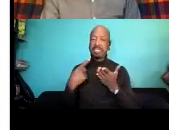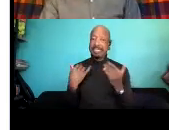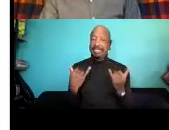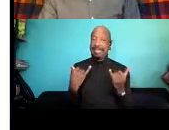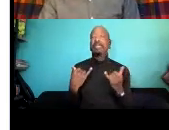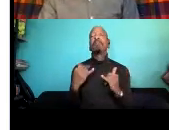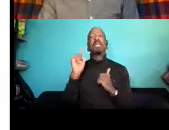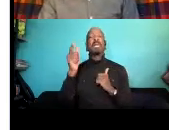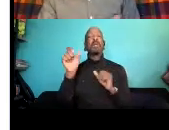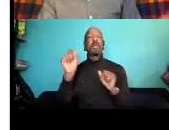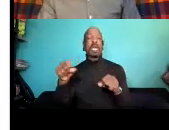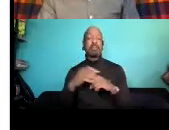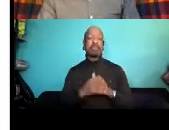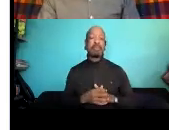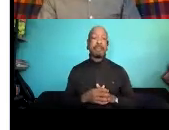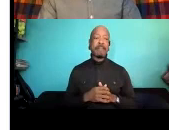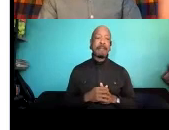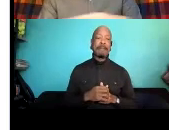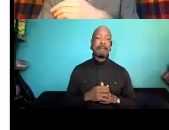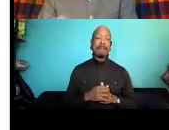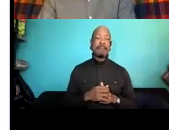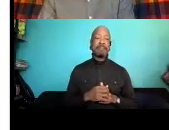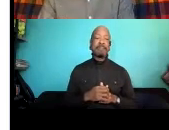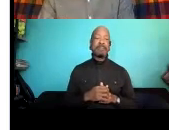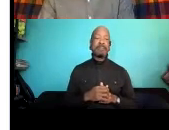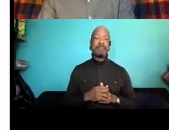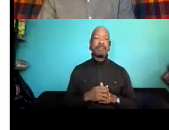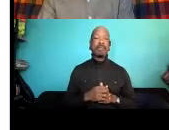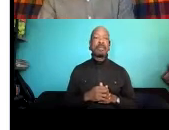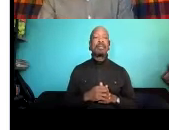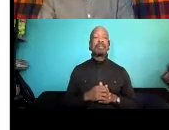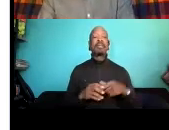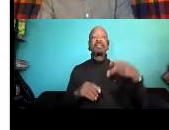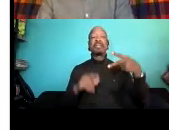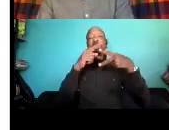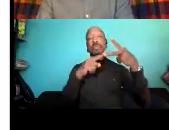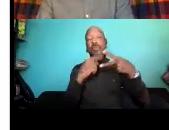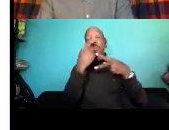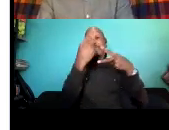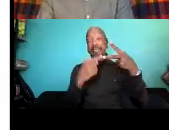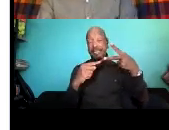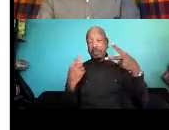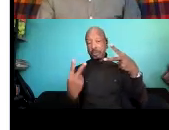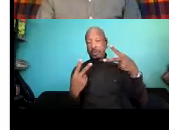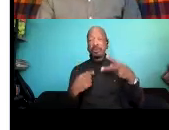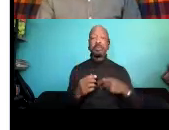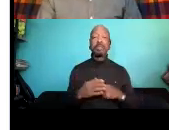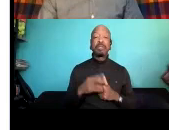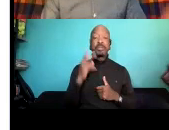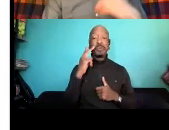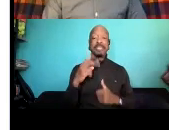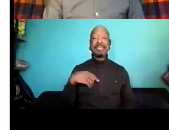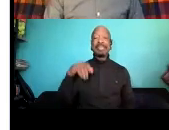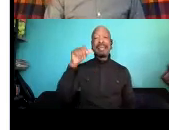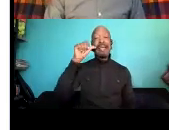cafe. And that's just choosing how you're going to want Uncle or Auntie Sam in this case